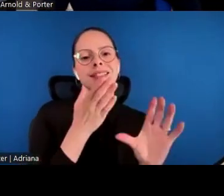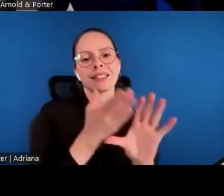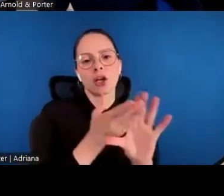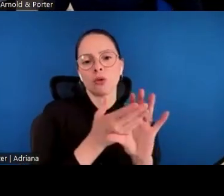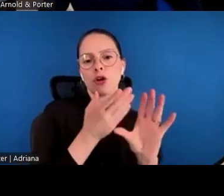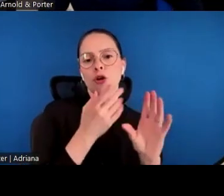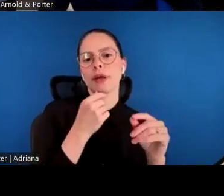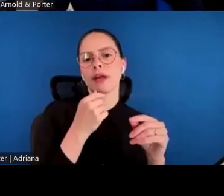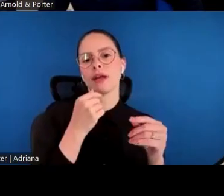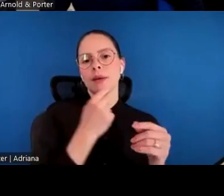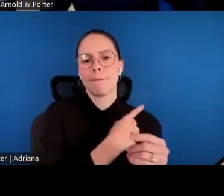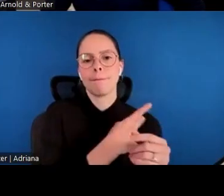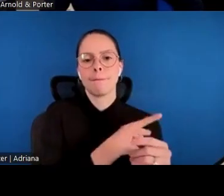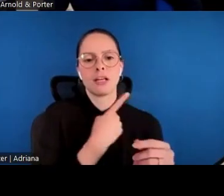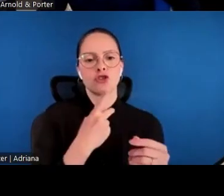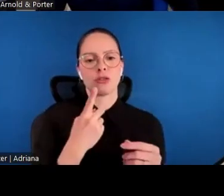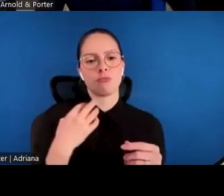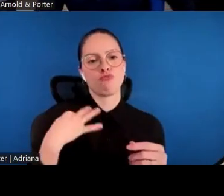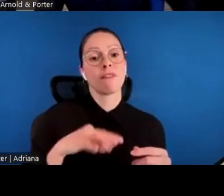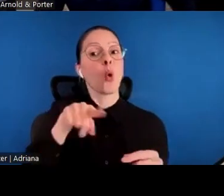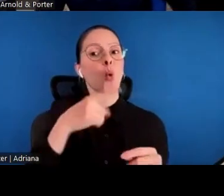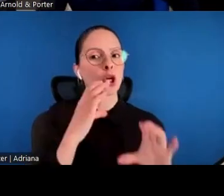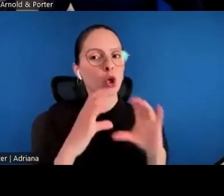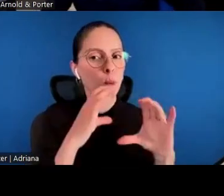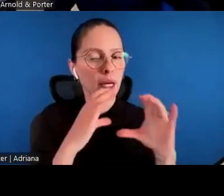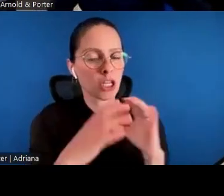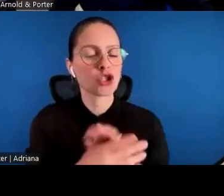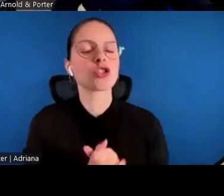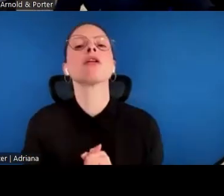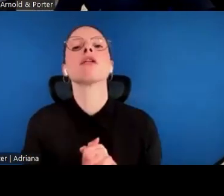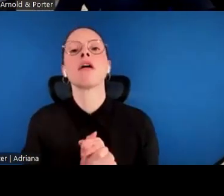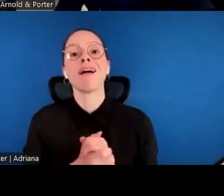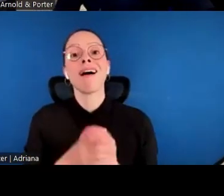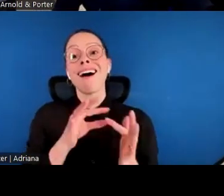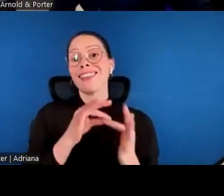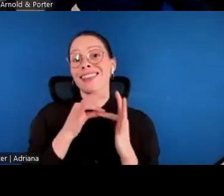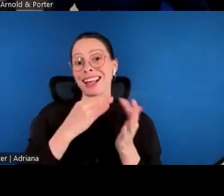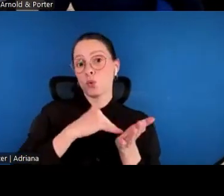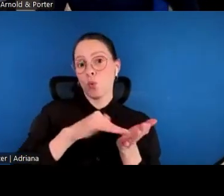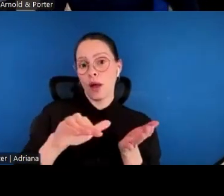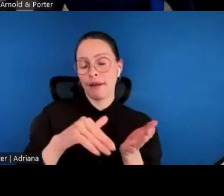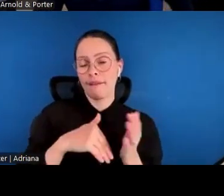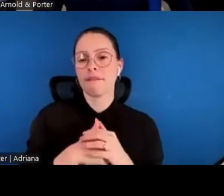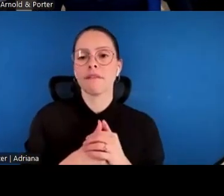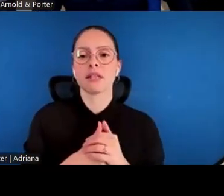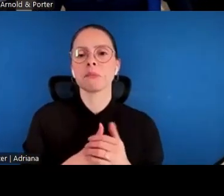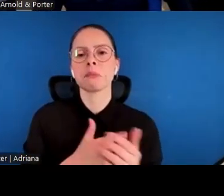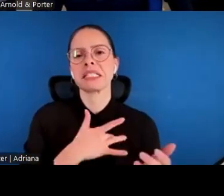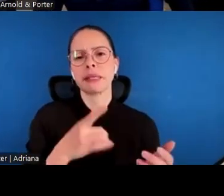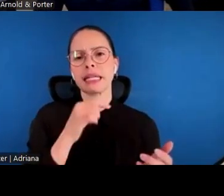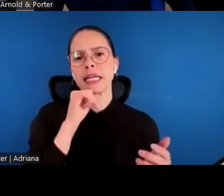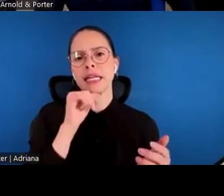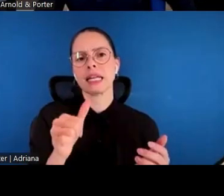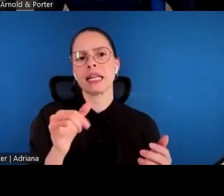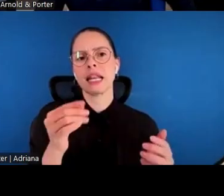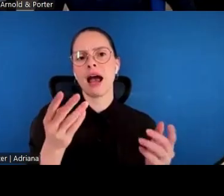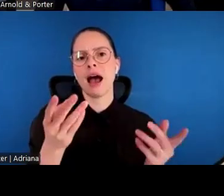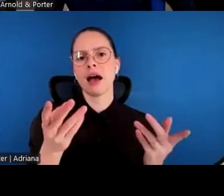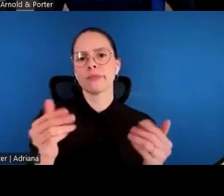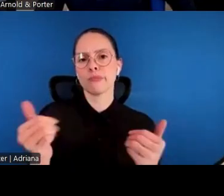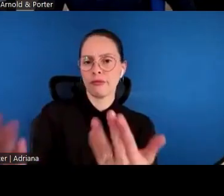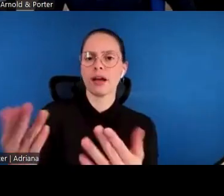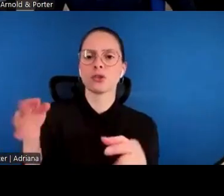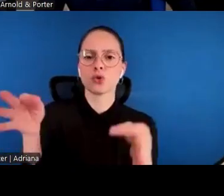only communications. But unless those communications are waived, they are not routinely turned over, and it's a rare circumstance